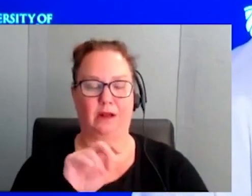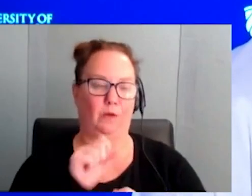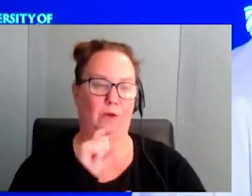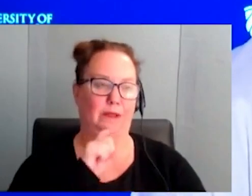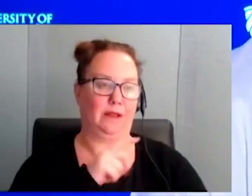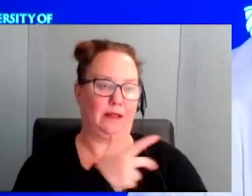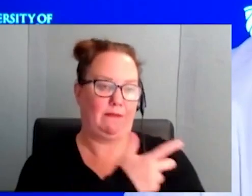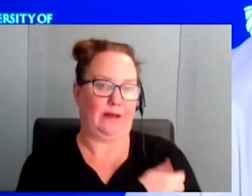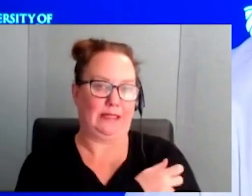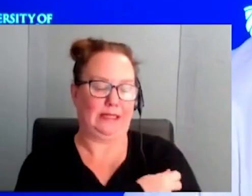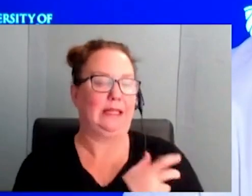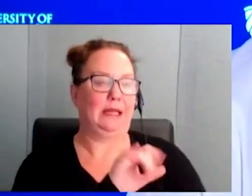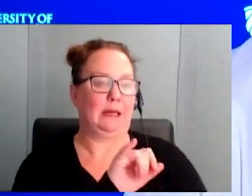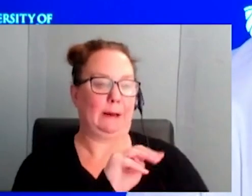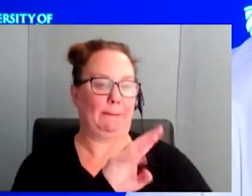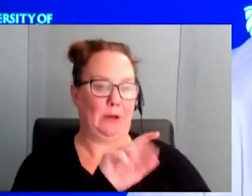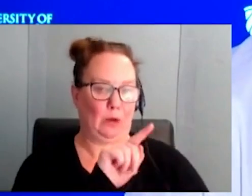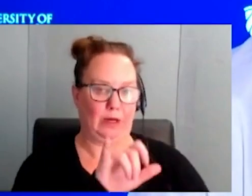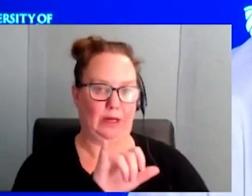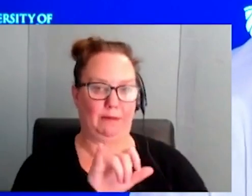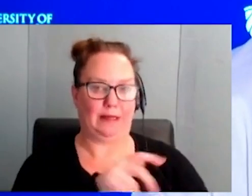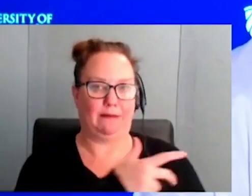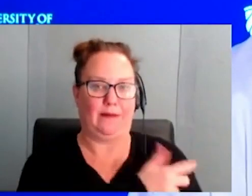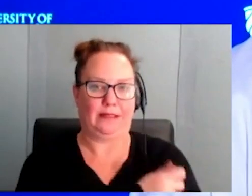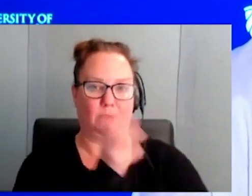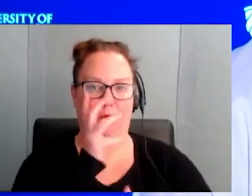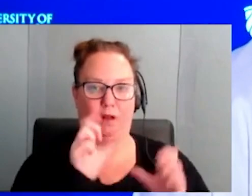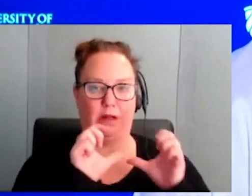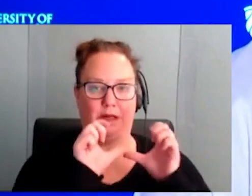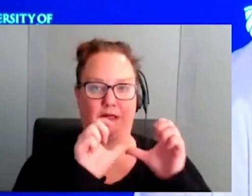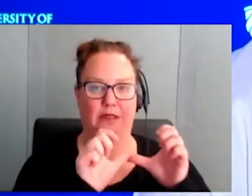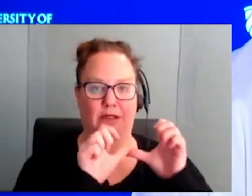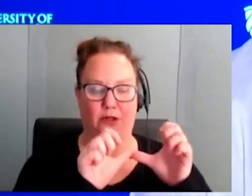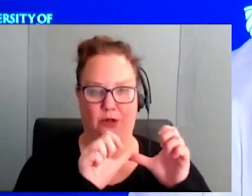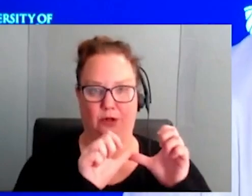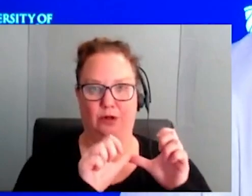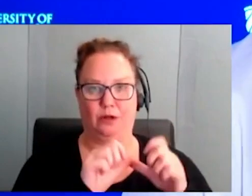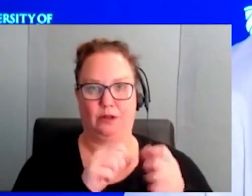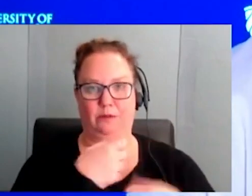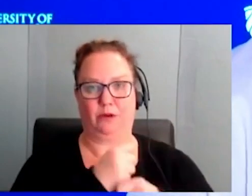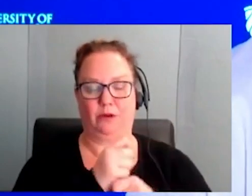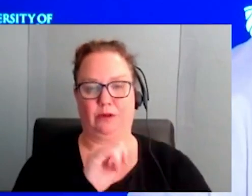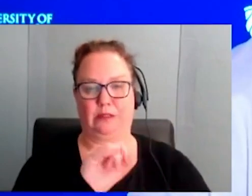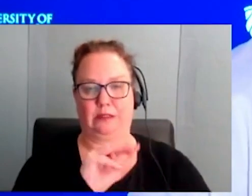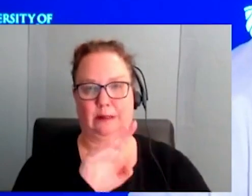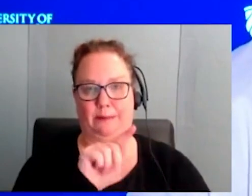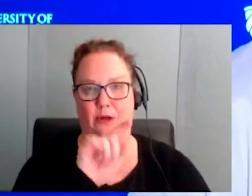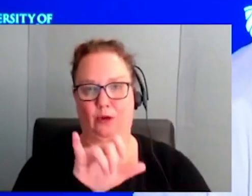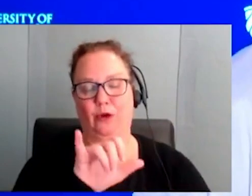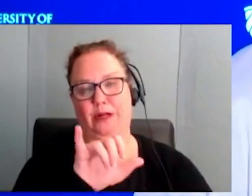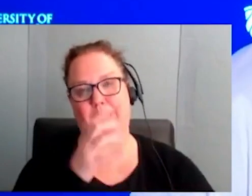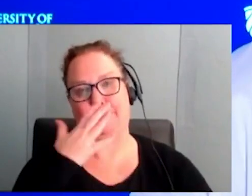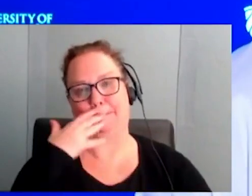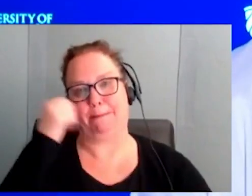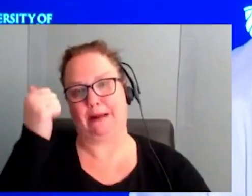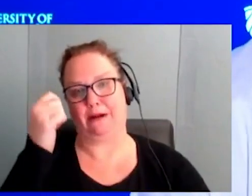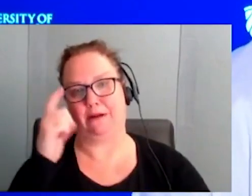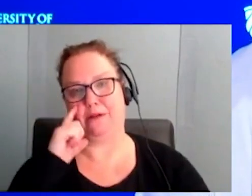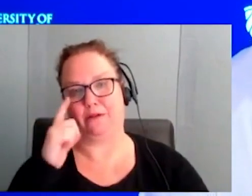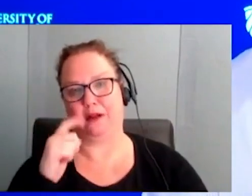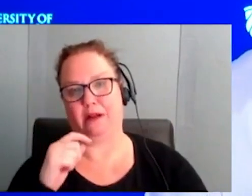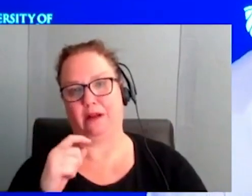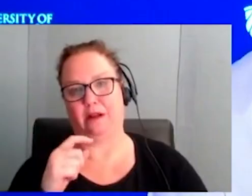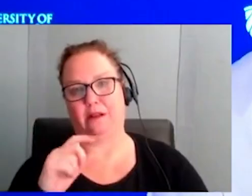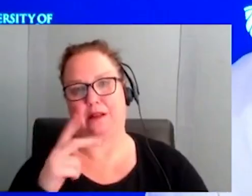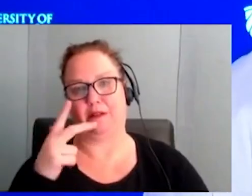vaccine-induced immunity, but it looks like the vaccines will continue to produce immunity. Probably better, though, if you've at least gotten that third